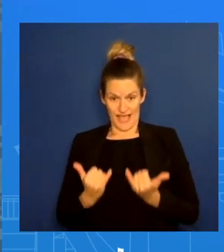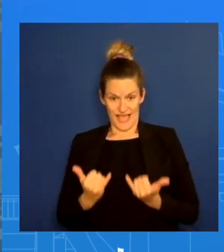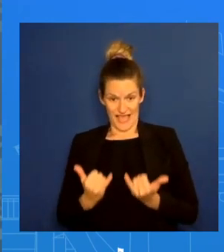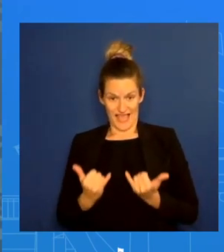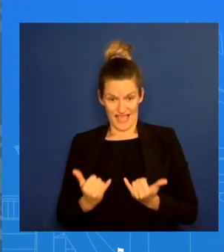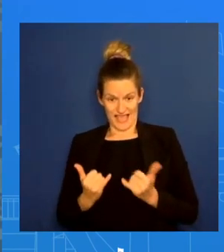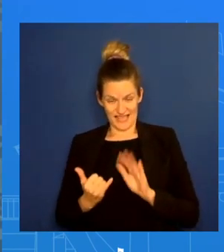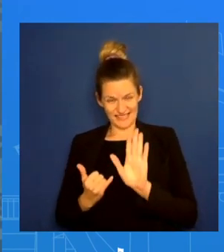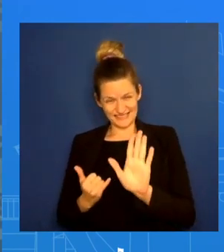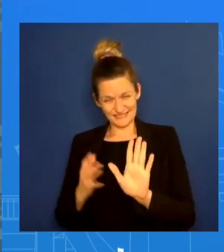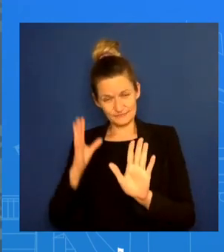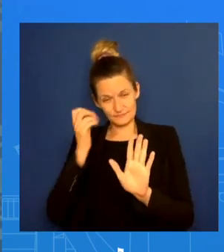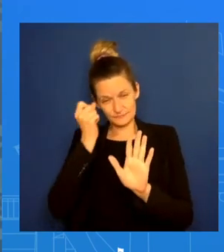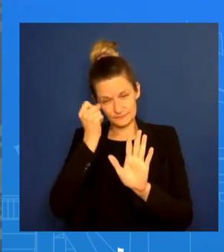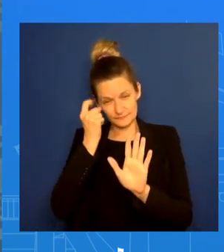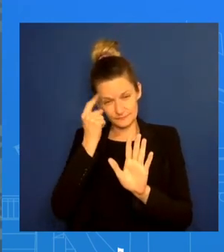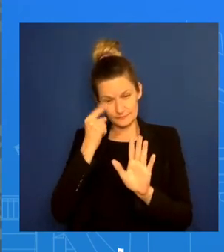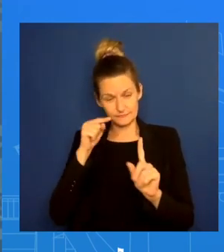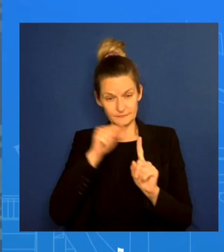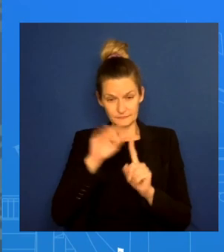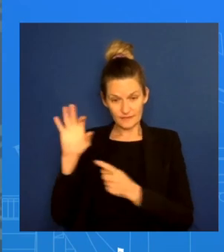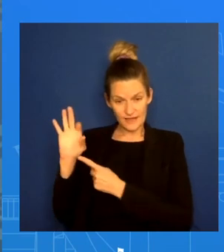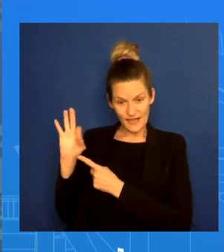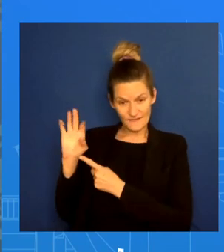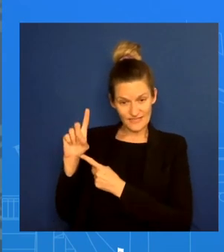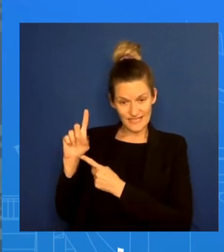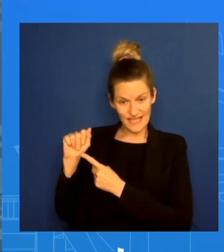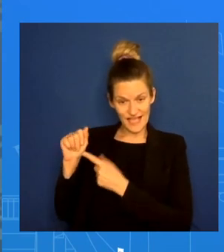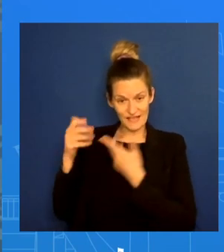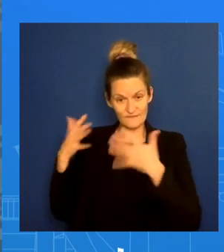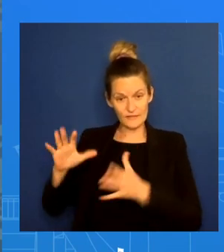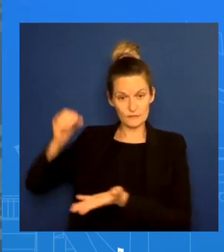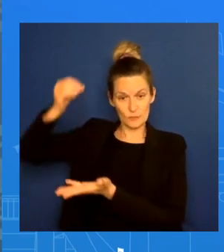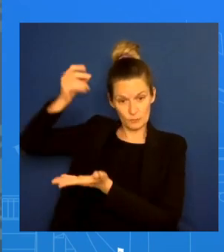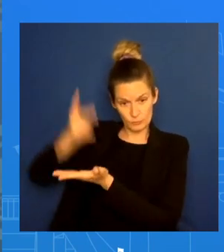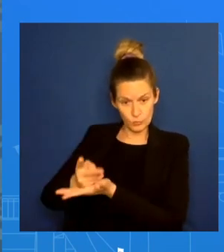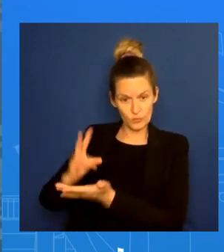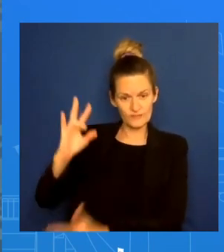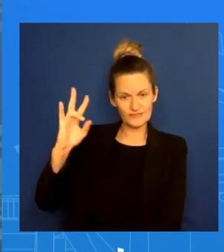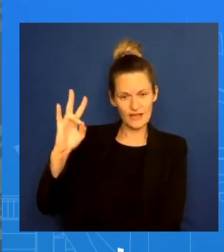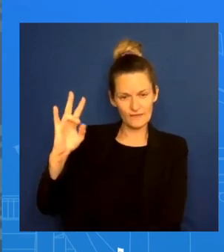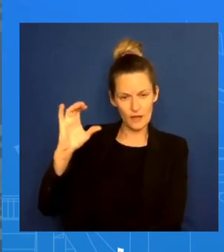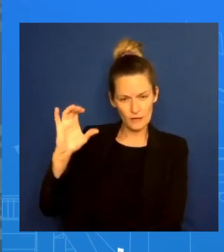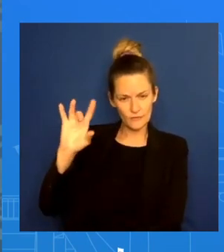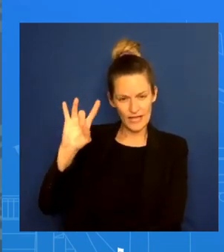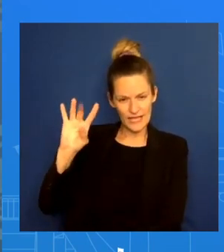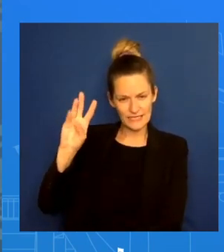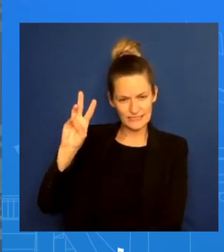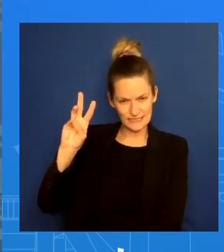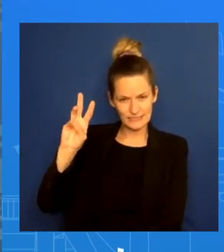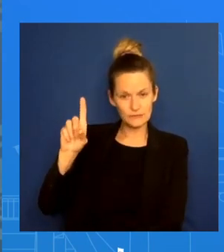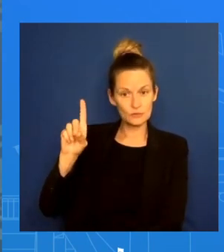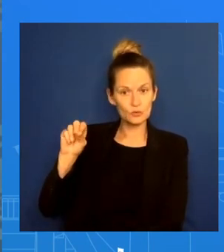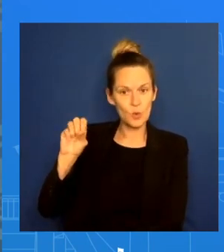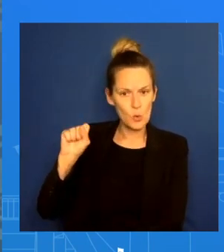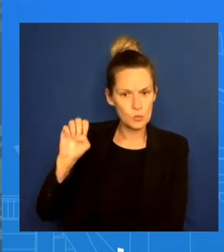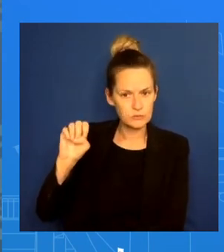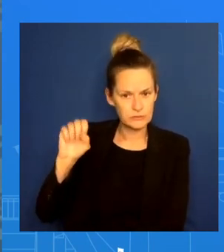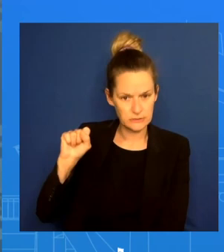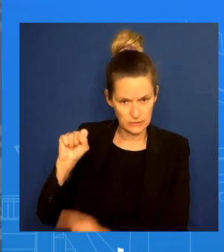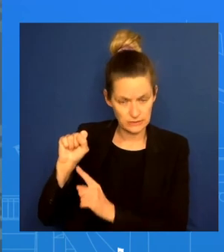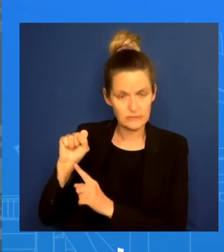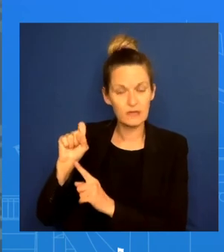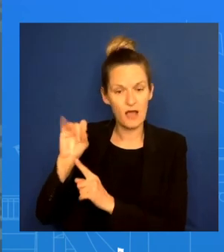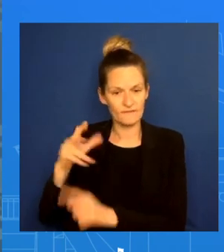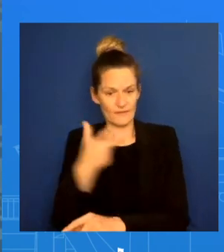FDA approved 786,000 doses of the monkeypox vaccine manufactured by Bavarian Nordic. I'm